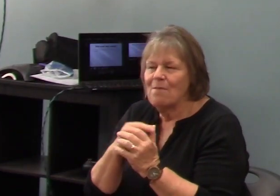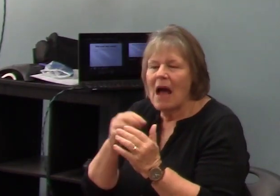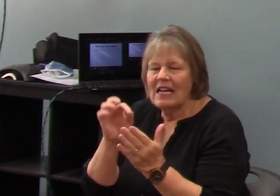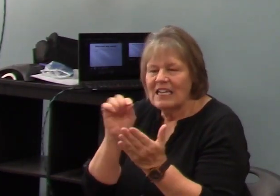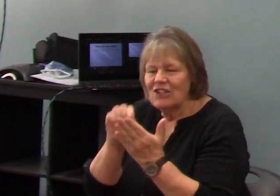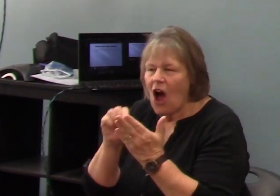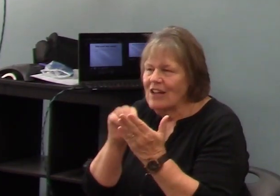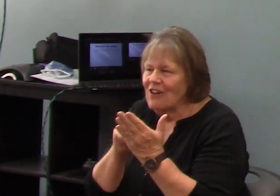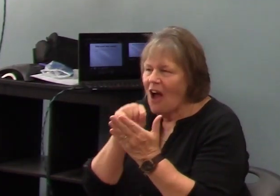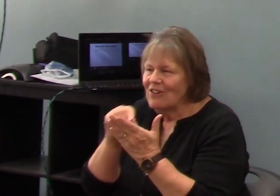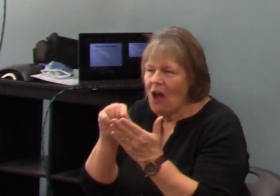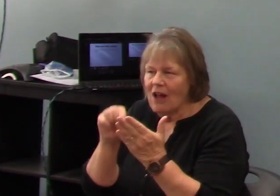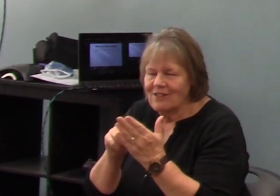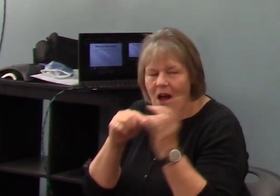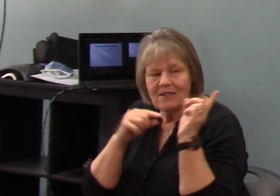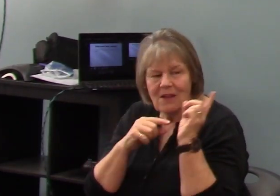work.